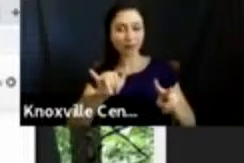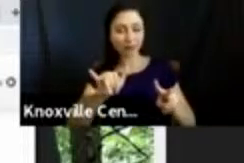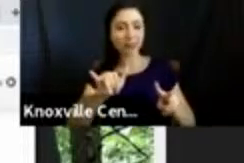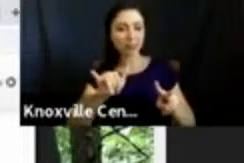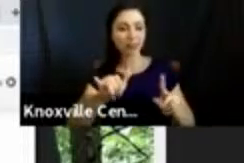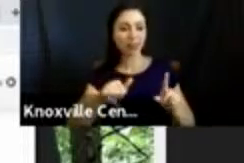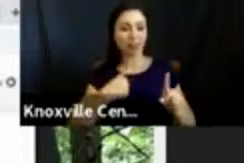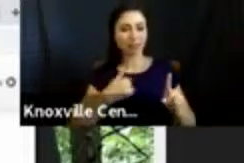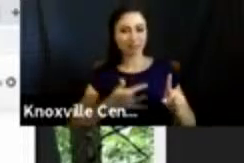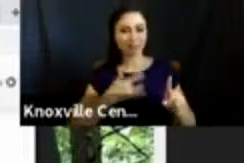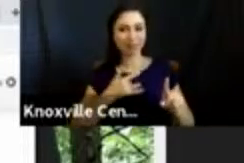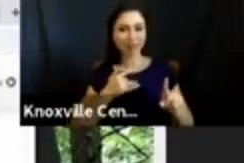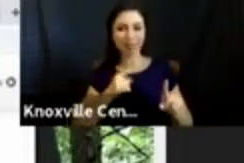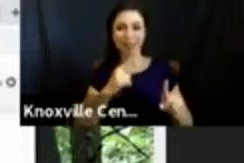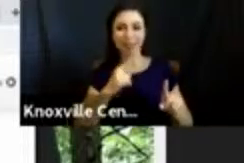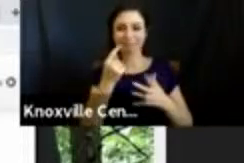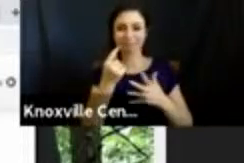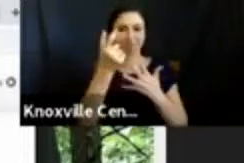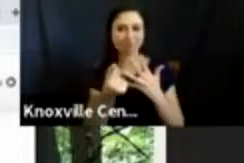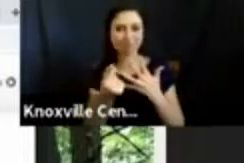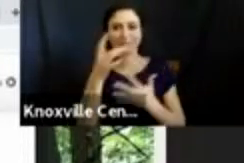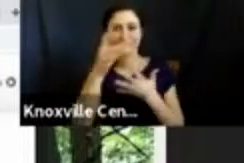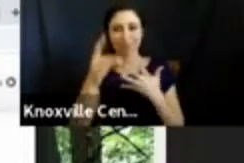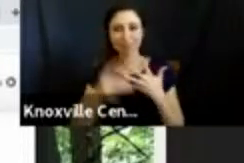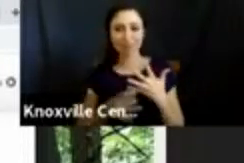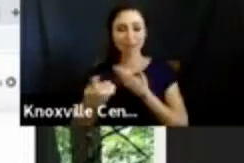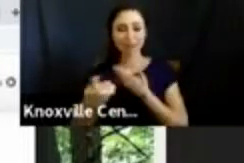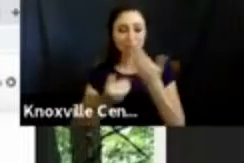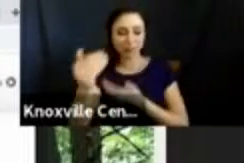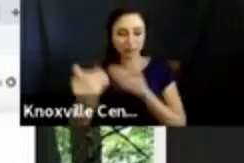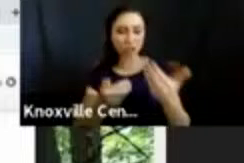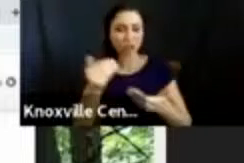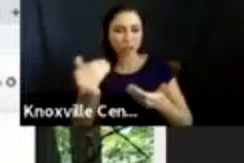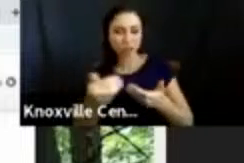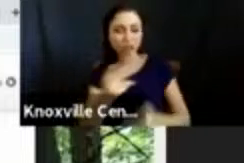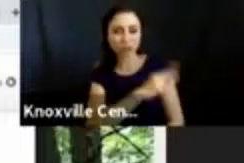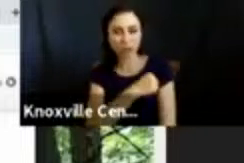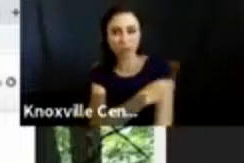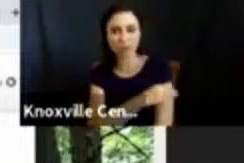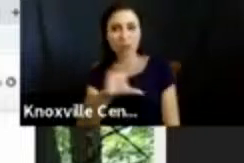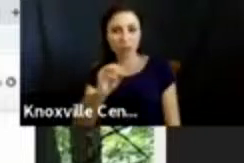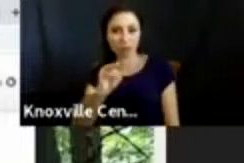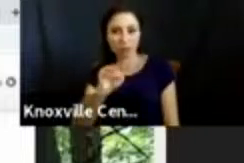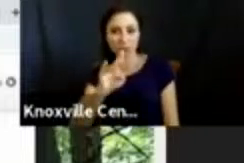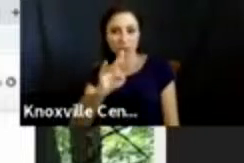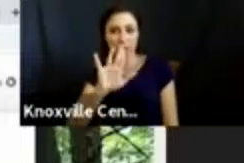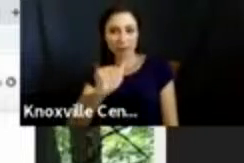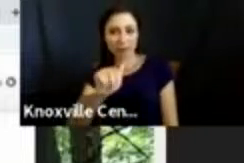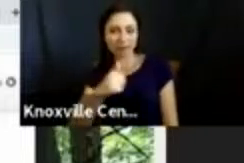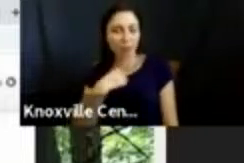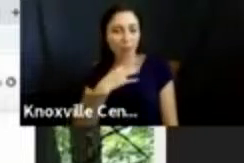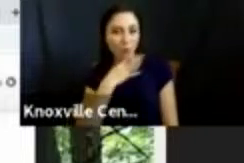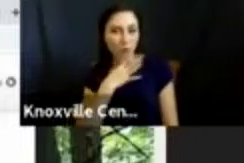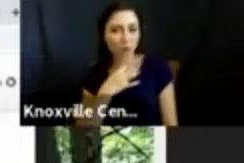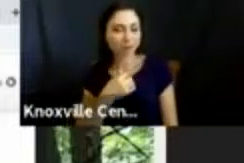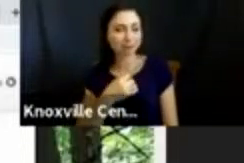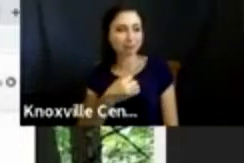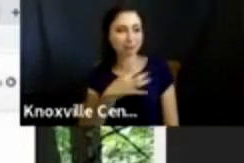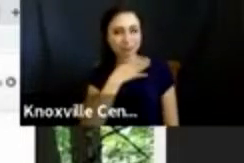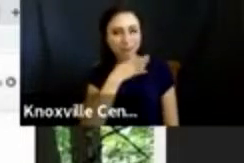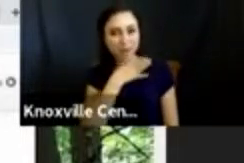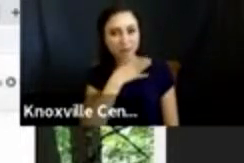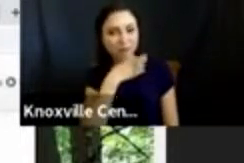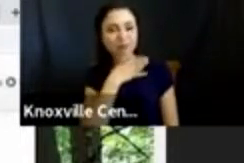with elective procedures at the hospital in Columbia. And I'm wondering, in most instances in